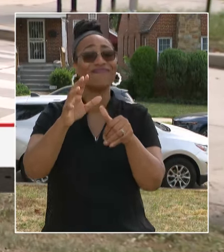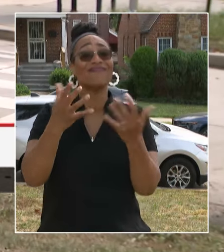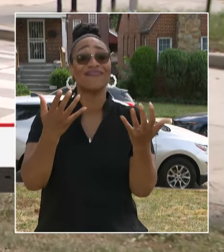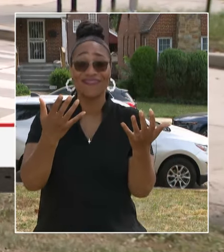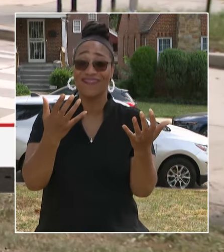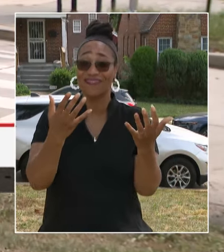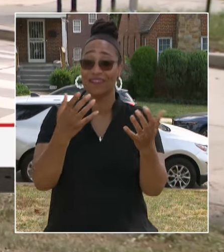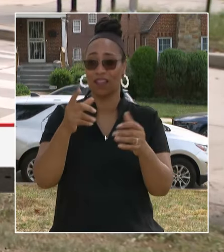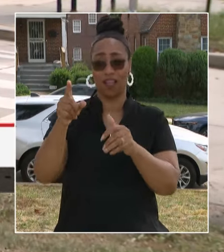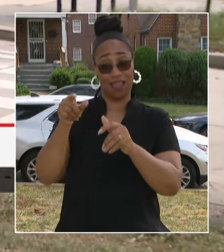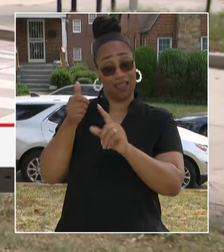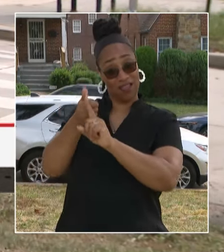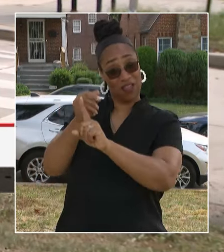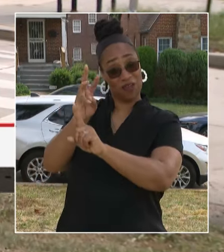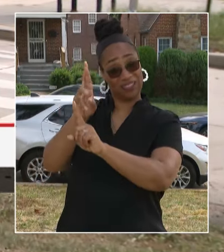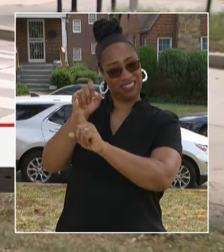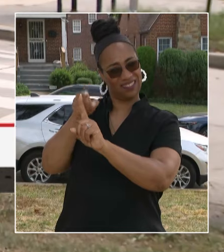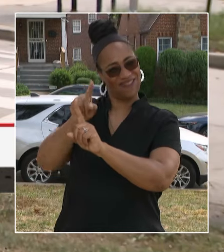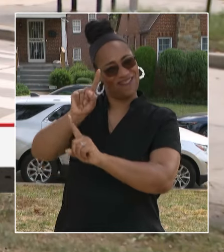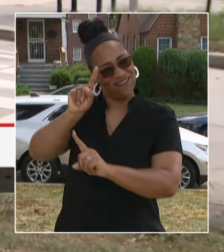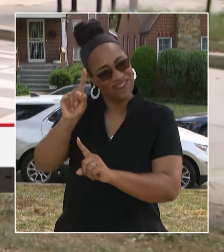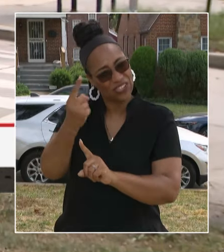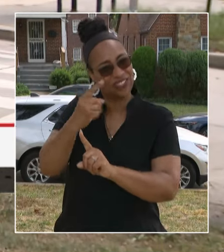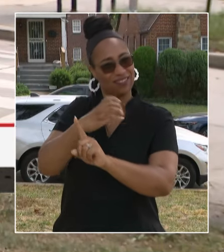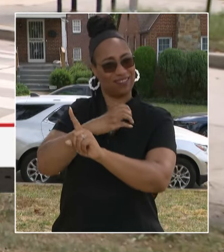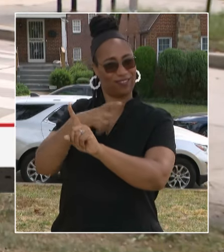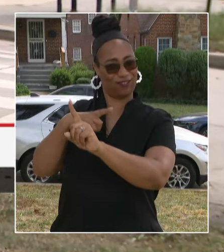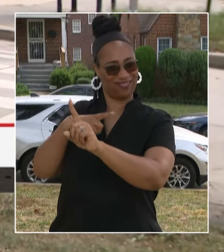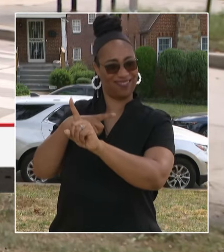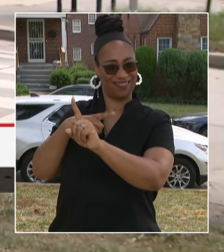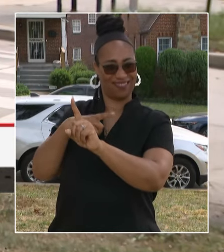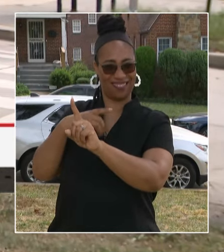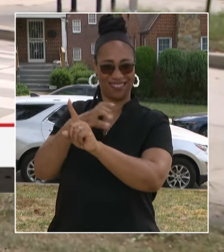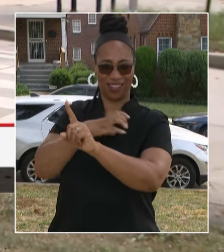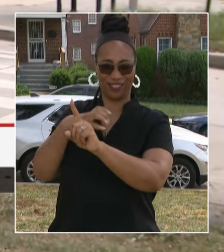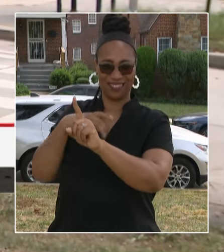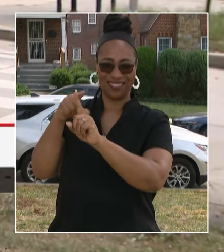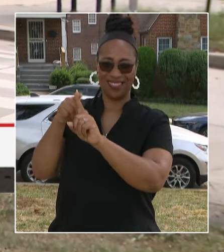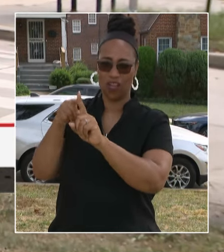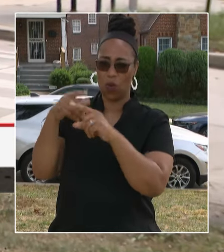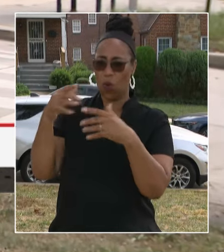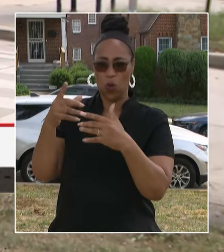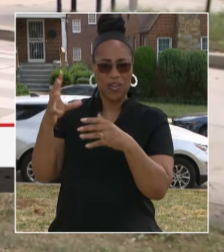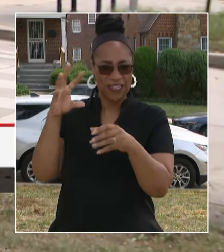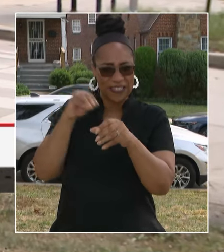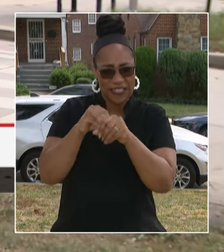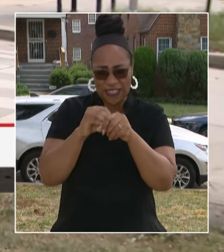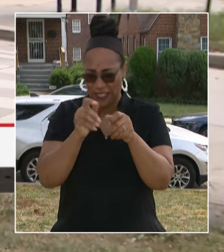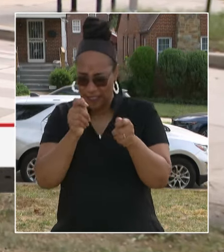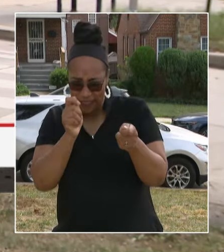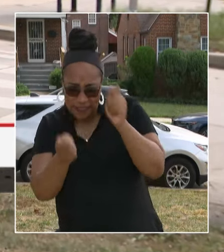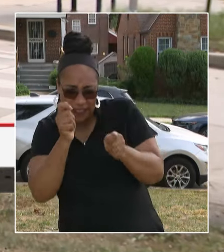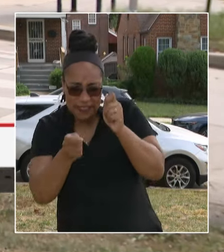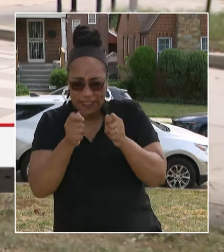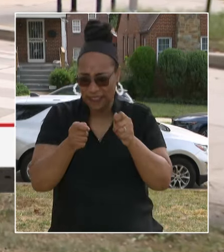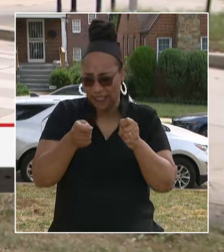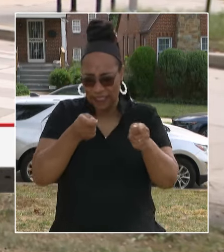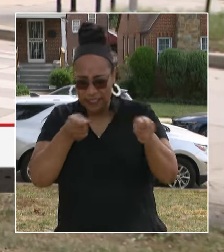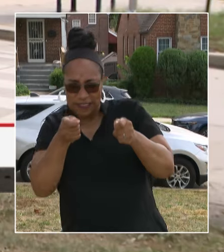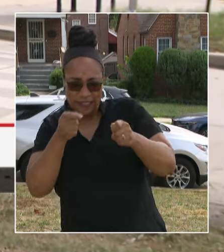was an example for Washingtonians. Another thing that we heard at the Democratic Convention of